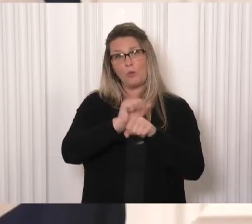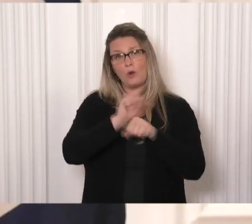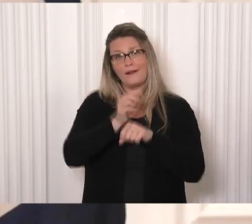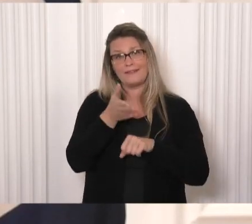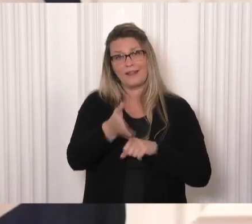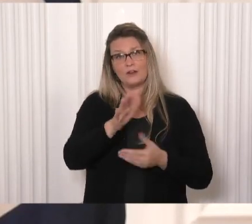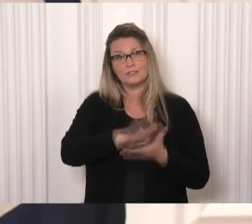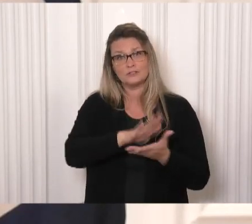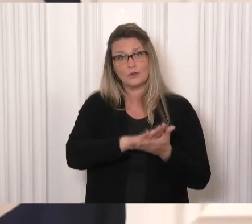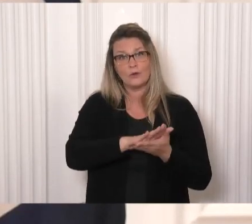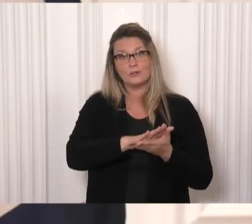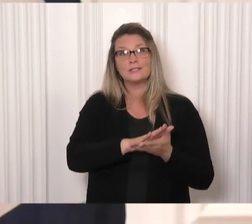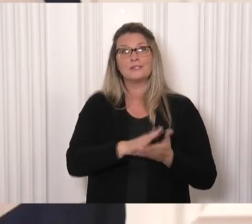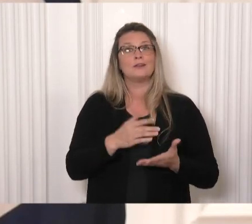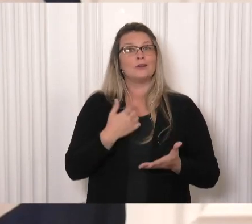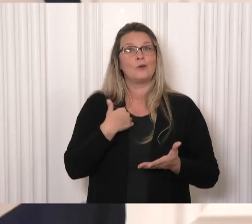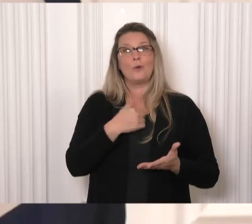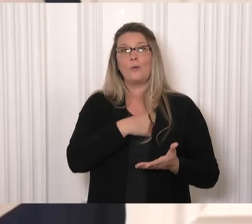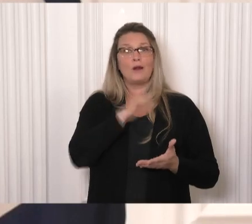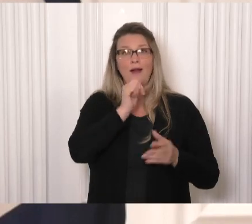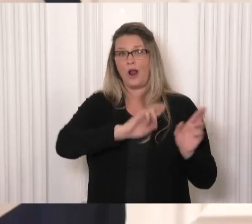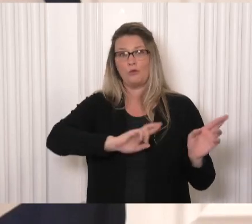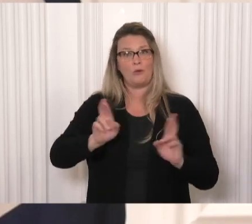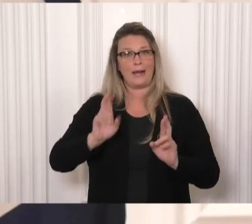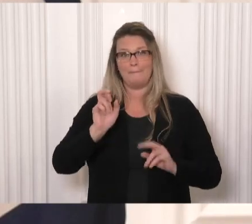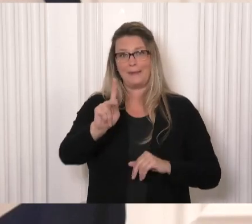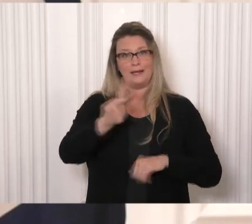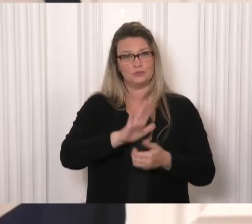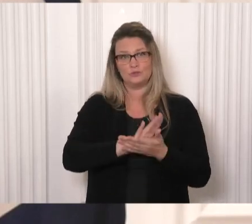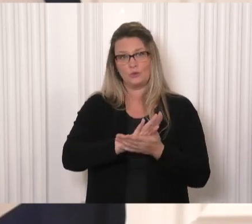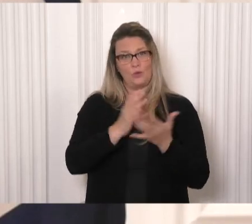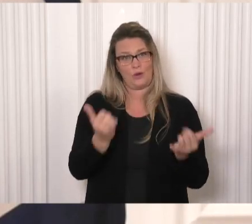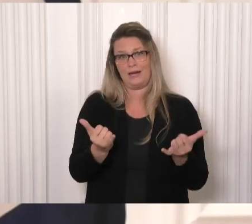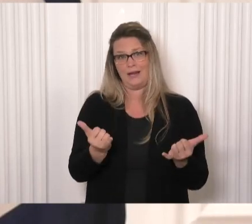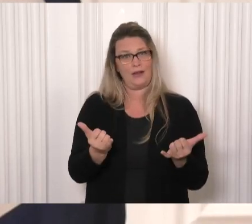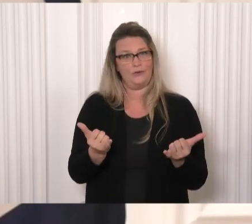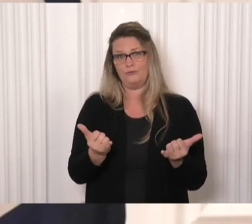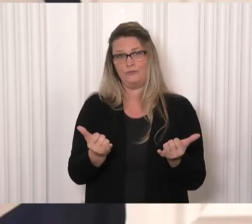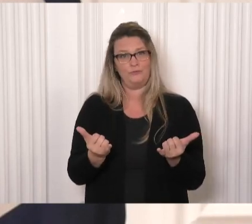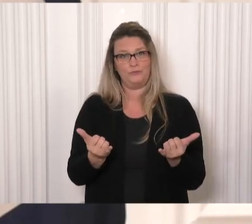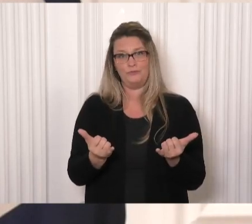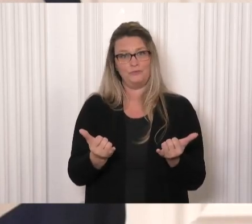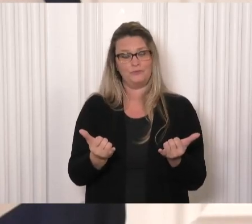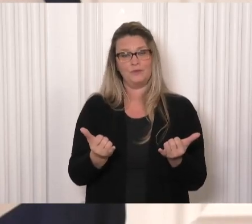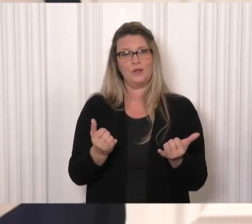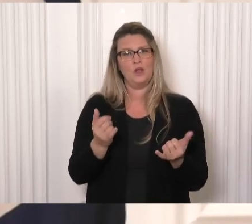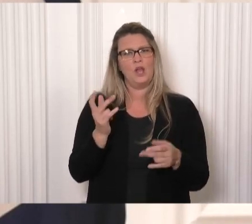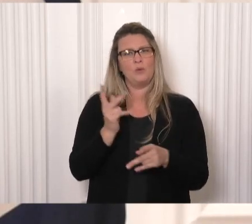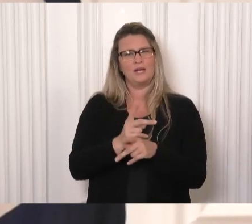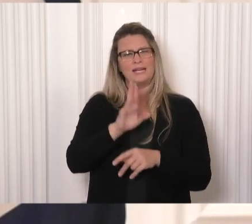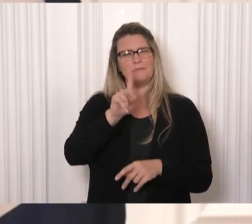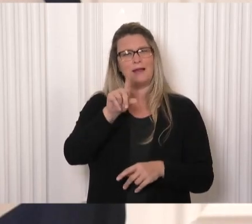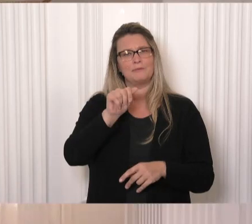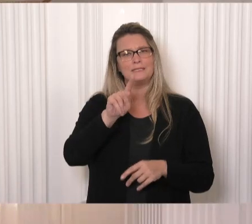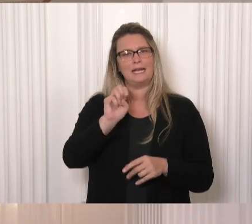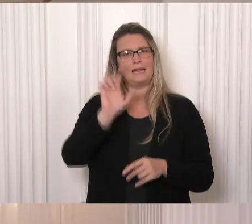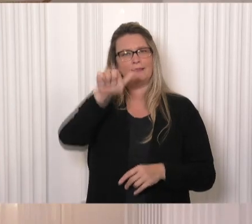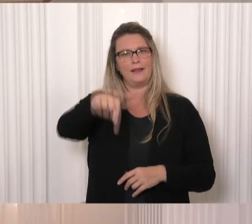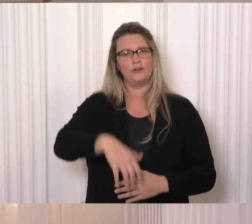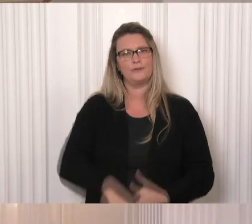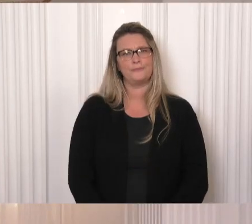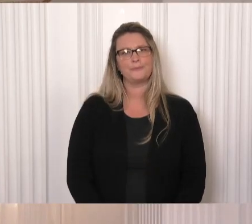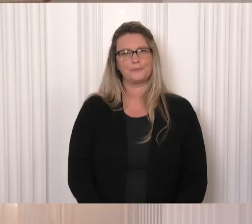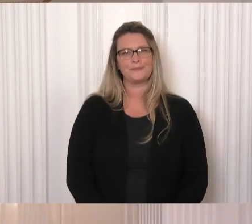know, we're not ready to go back to school now, and you know, we'll just keep you updated on that.